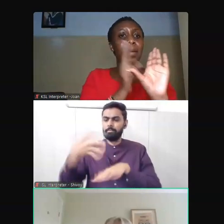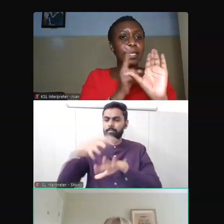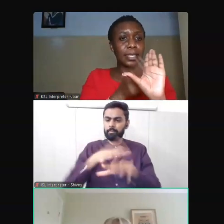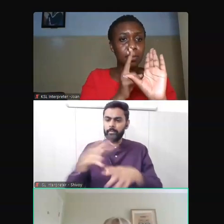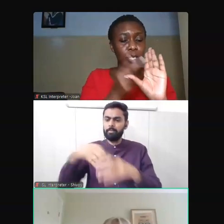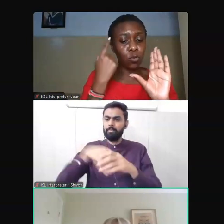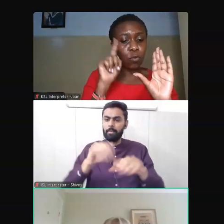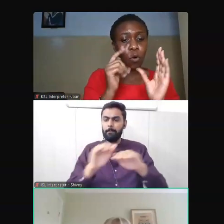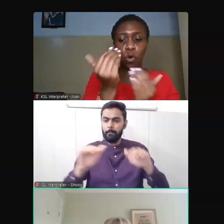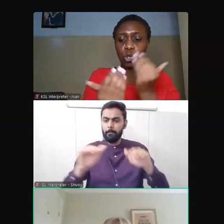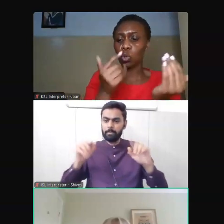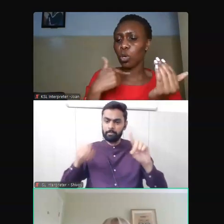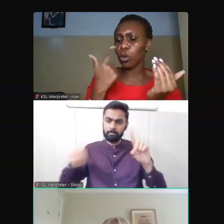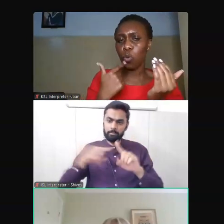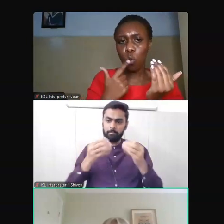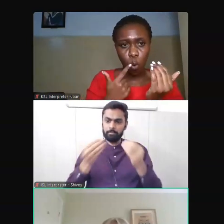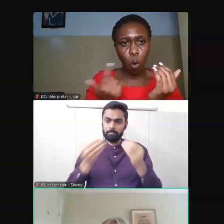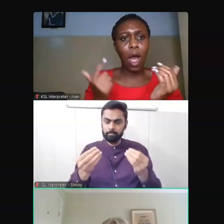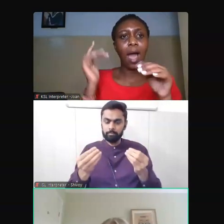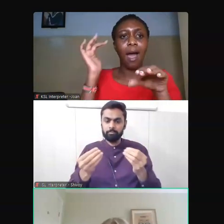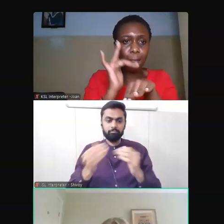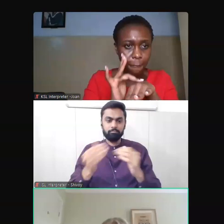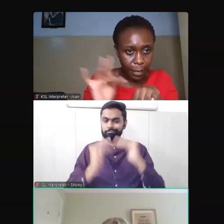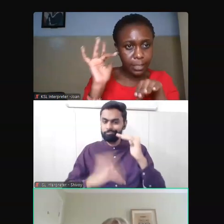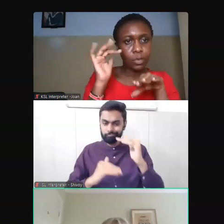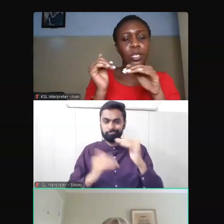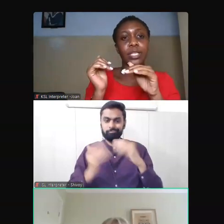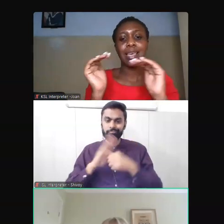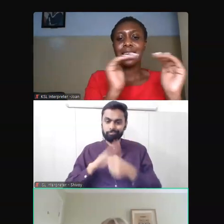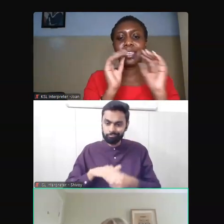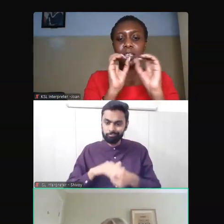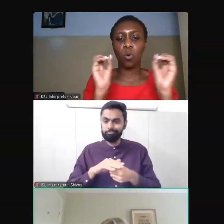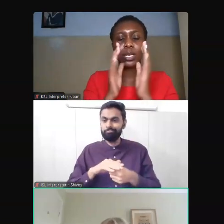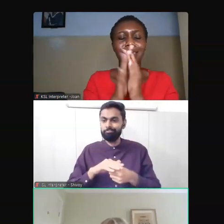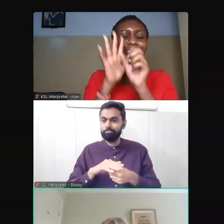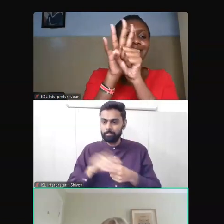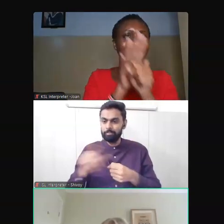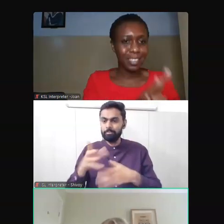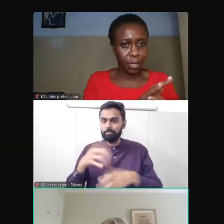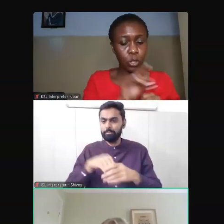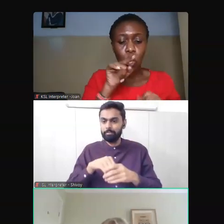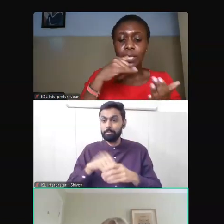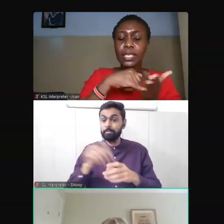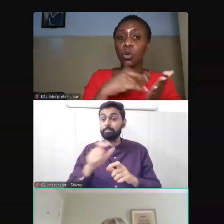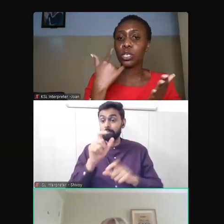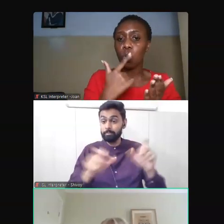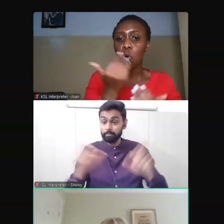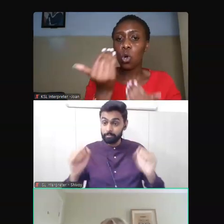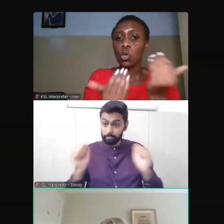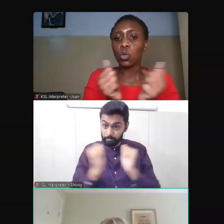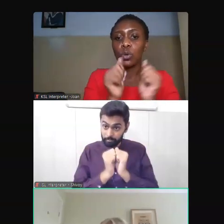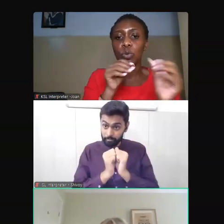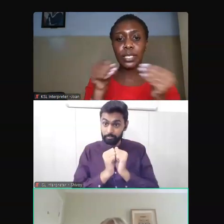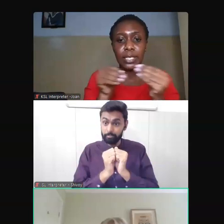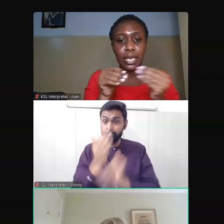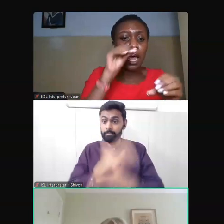who are most affected by inequality and discrimination. This includes children with disability, and then